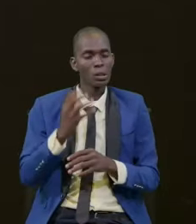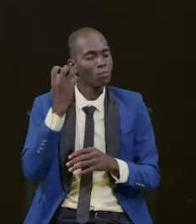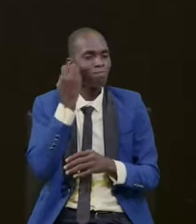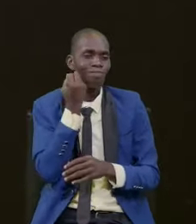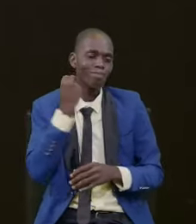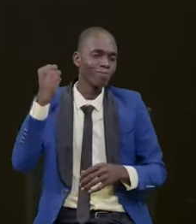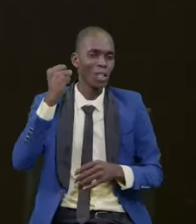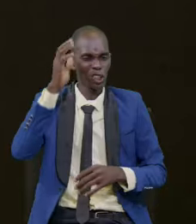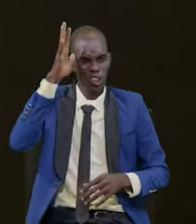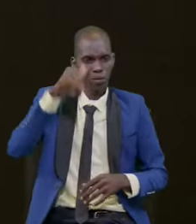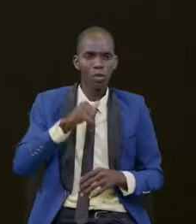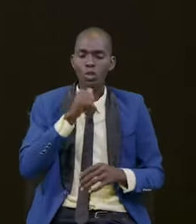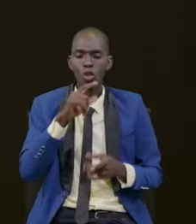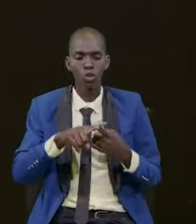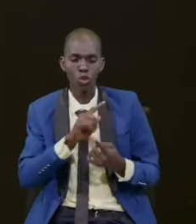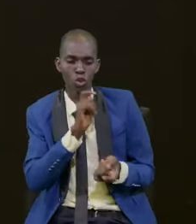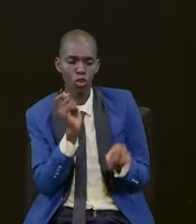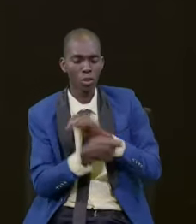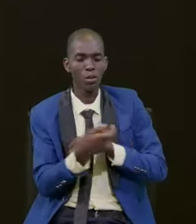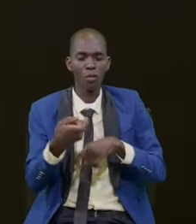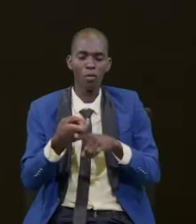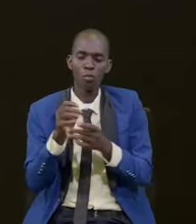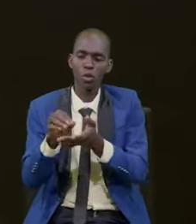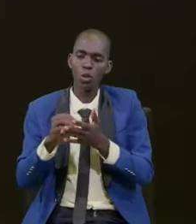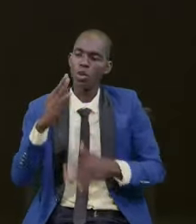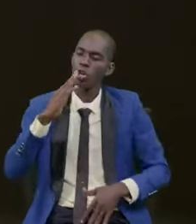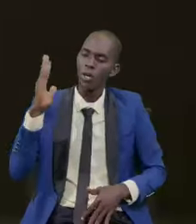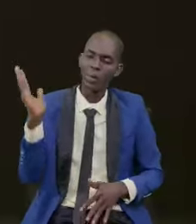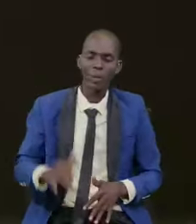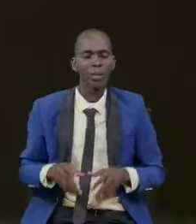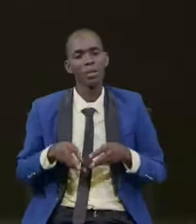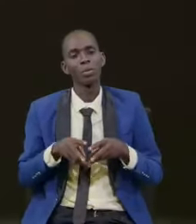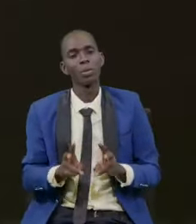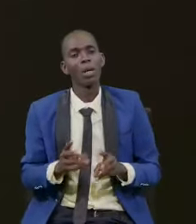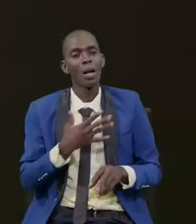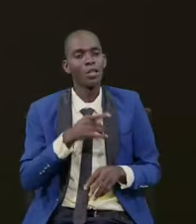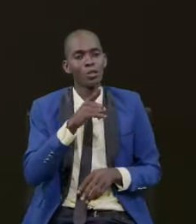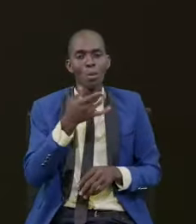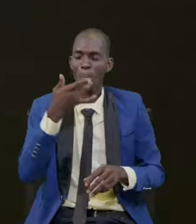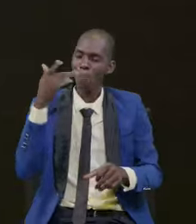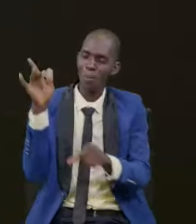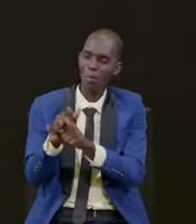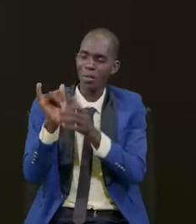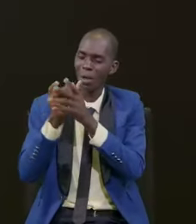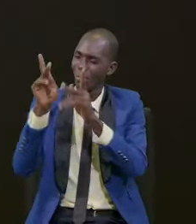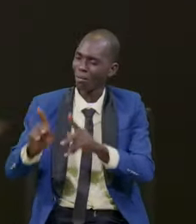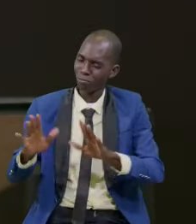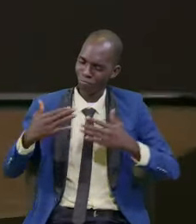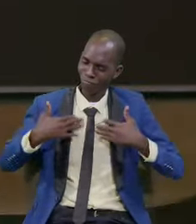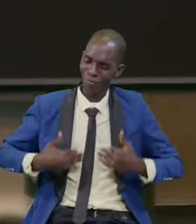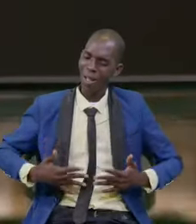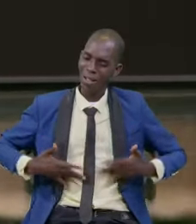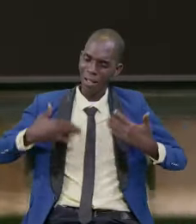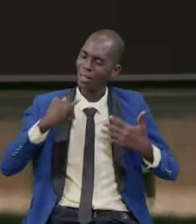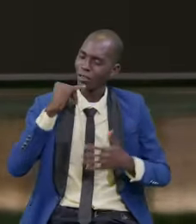his wickedness, from his wicked way. And you are promising him life. You know,